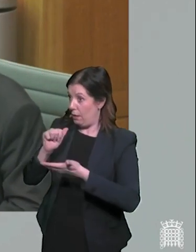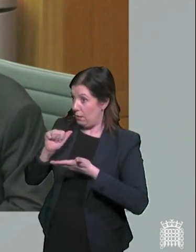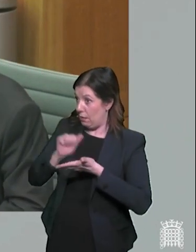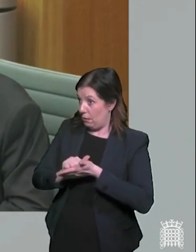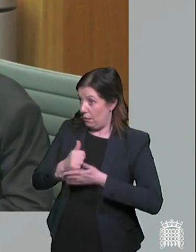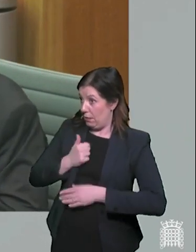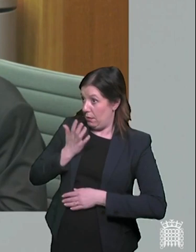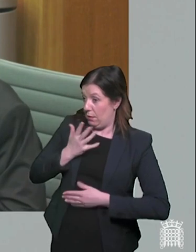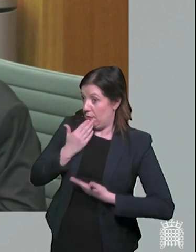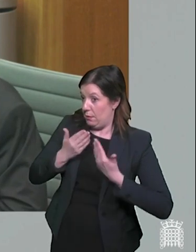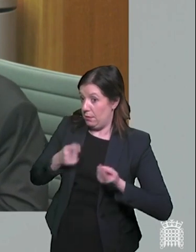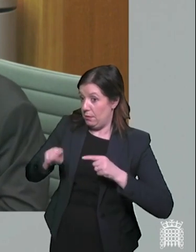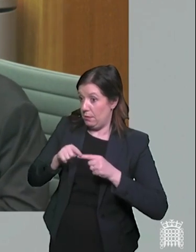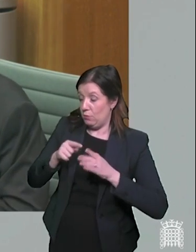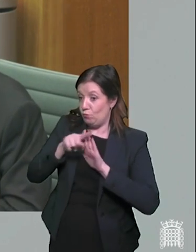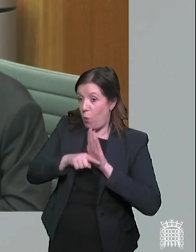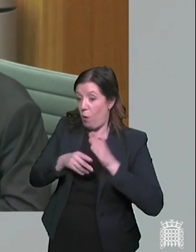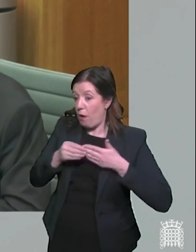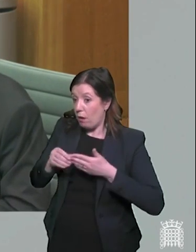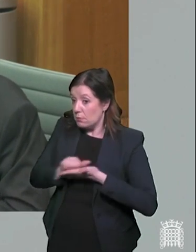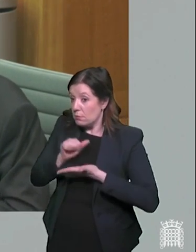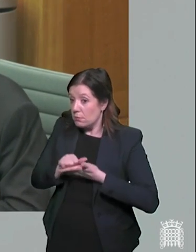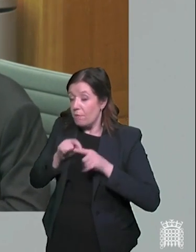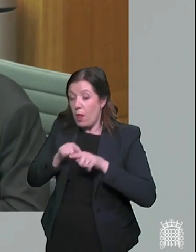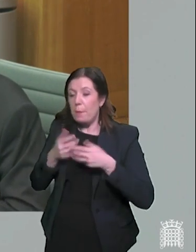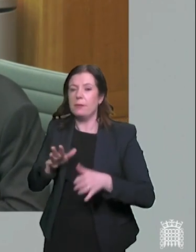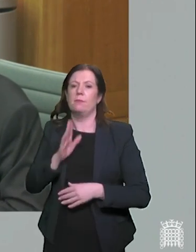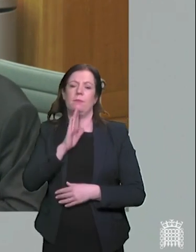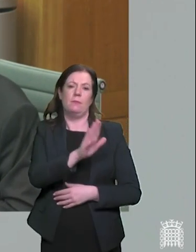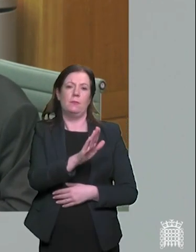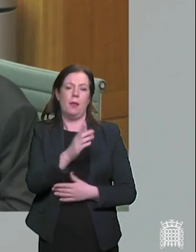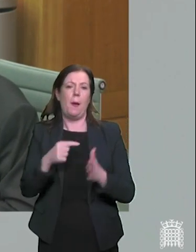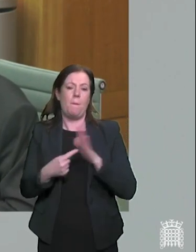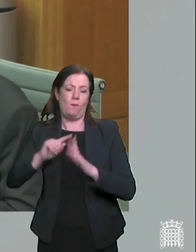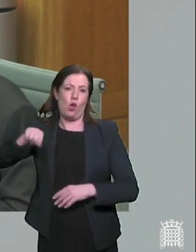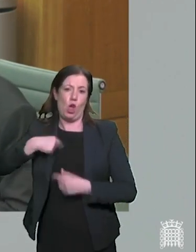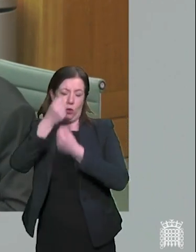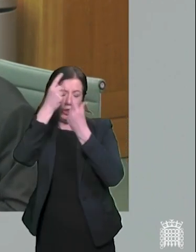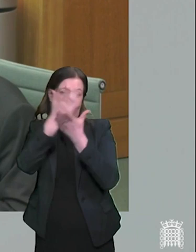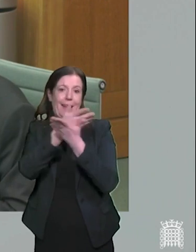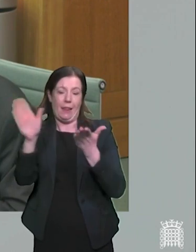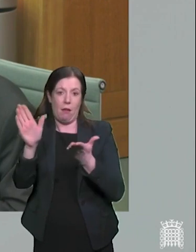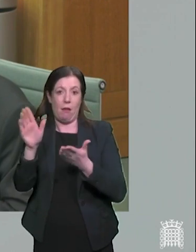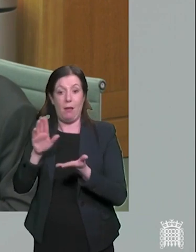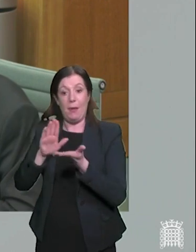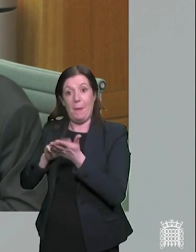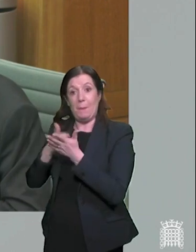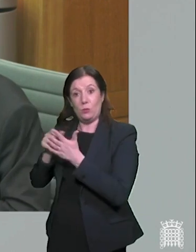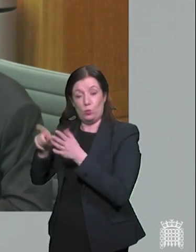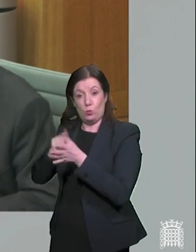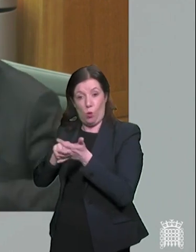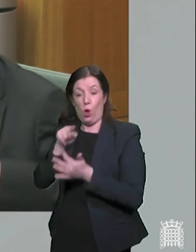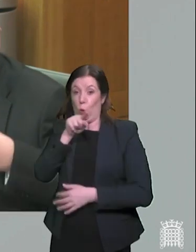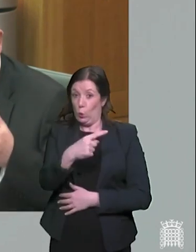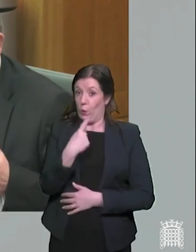it be that Mr. Doyle, and this is the point I think is important for the inquiry to understand, how can it be that Mr. Doyle, one of your